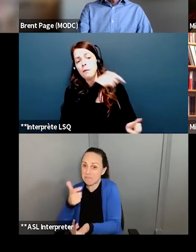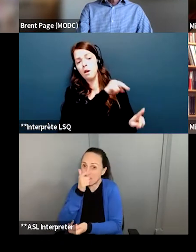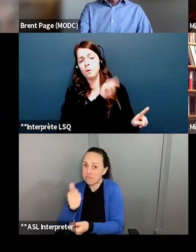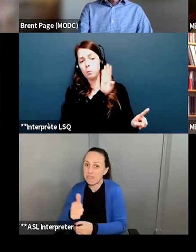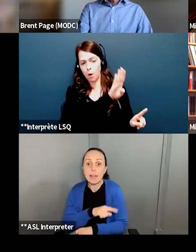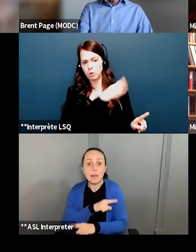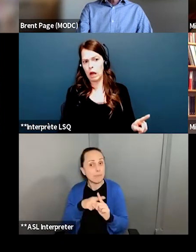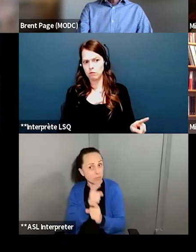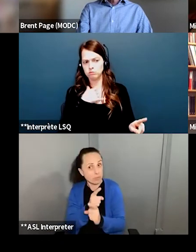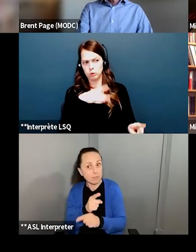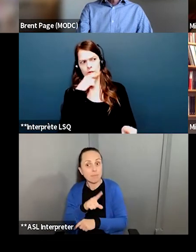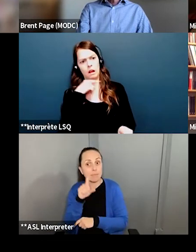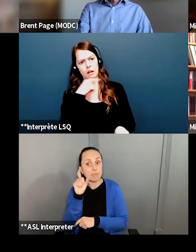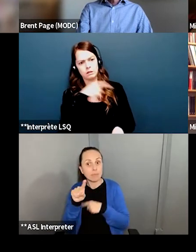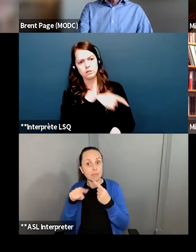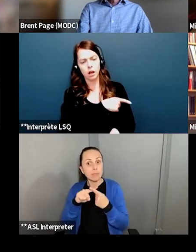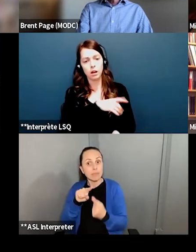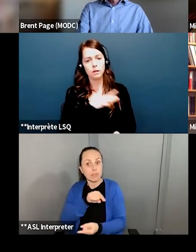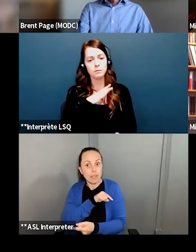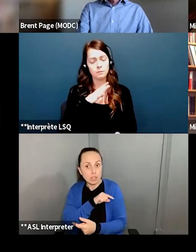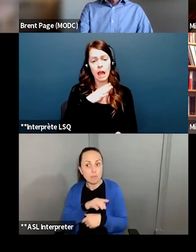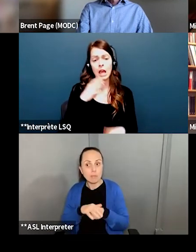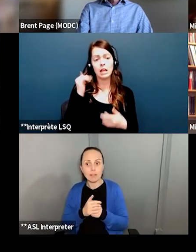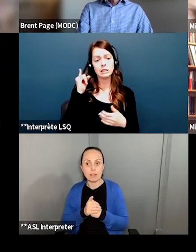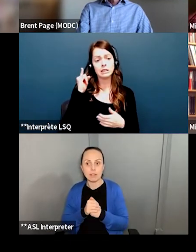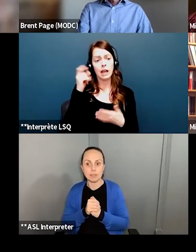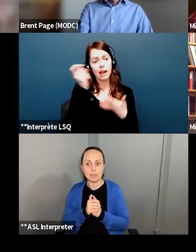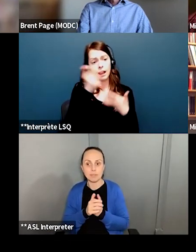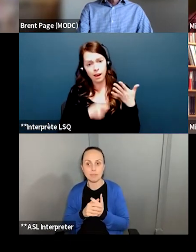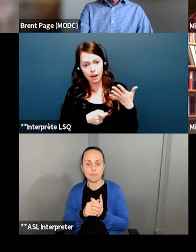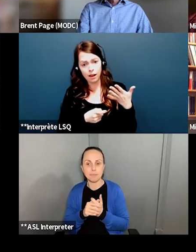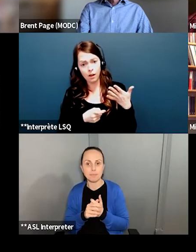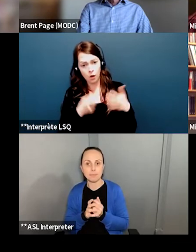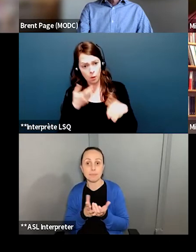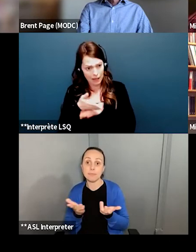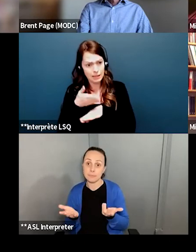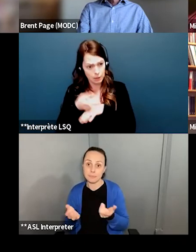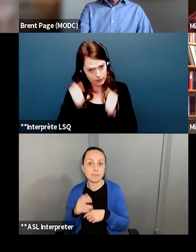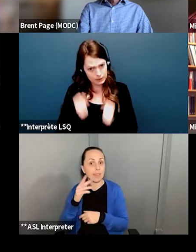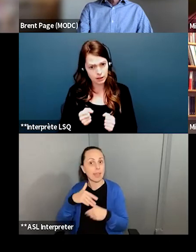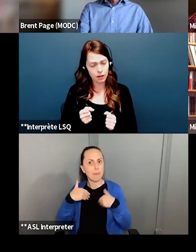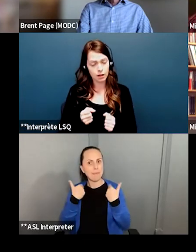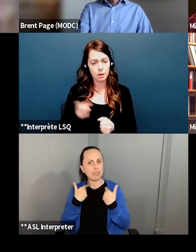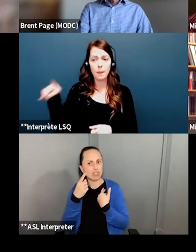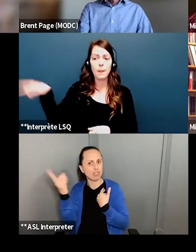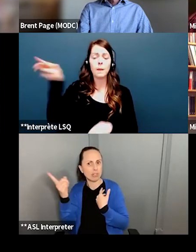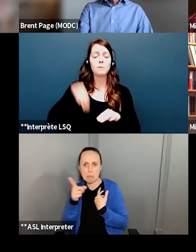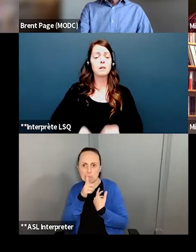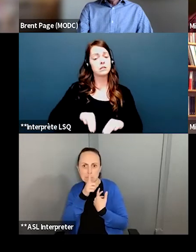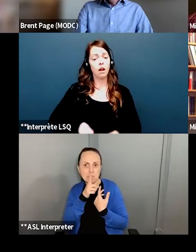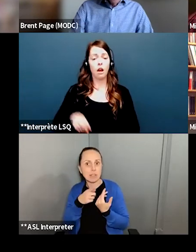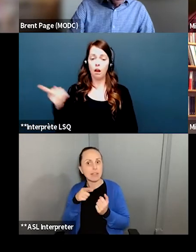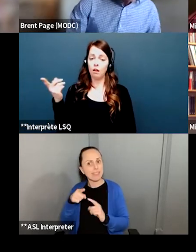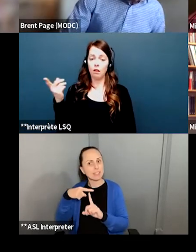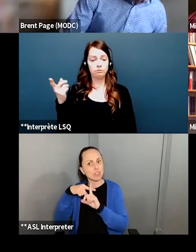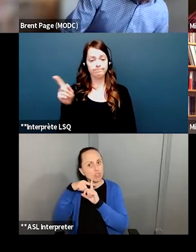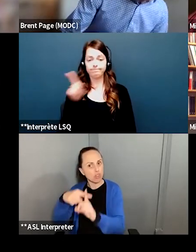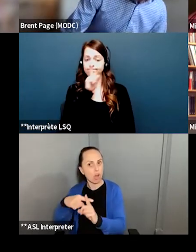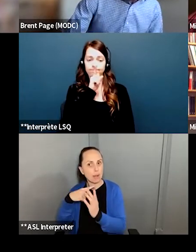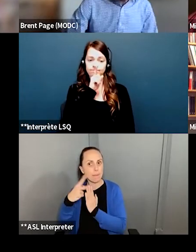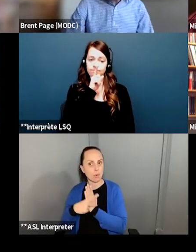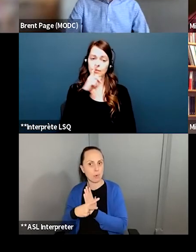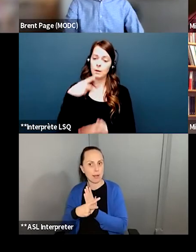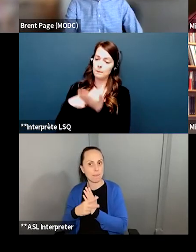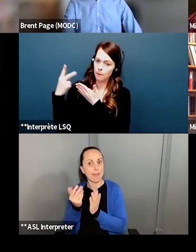But you're right, the question of eligibility, and the ministers made no secret of it. This is a targeted program.